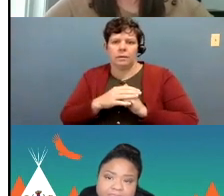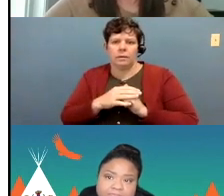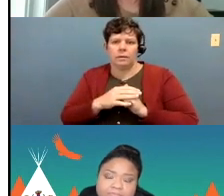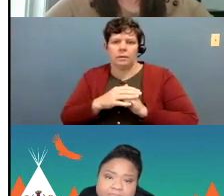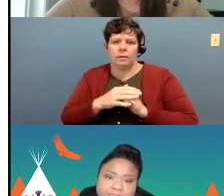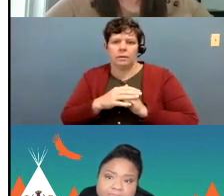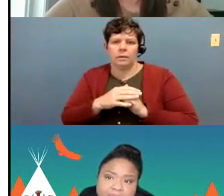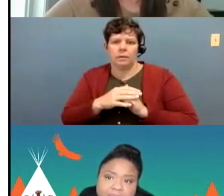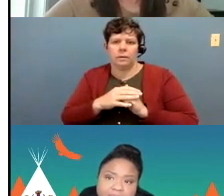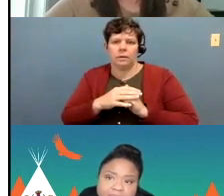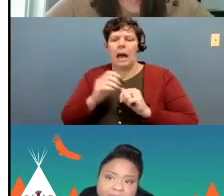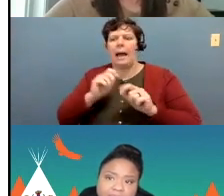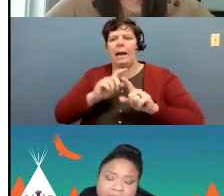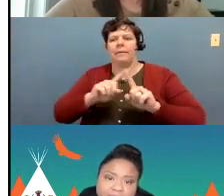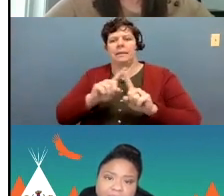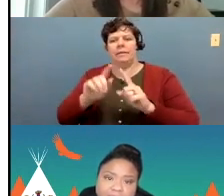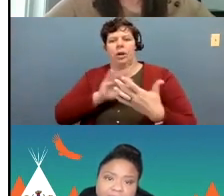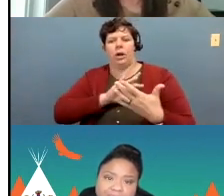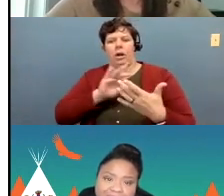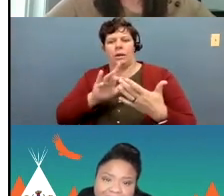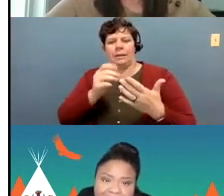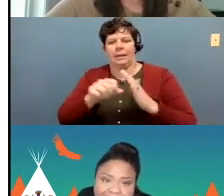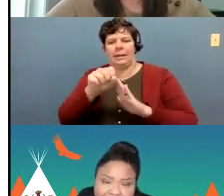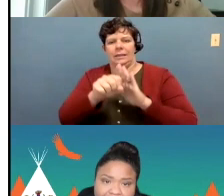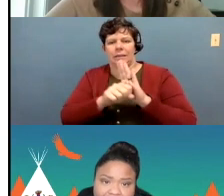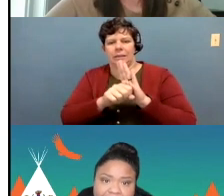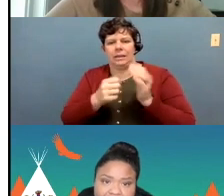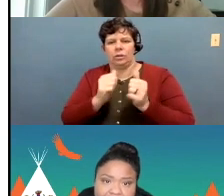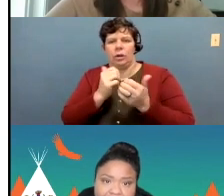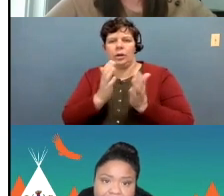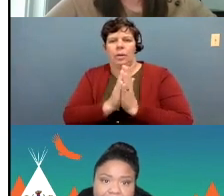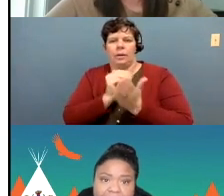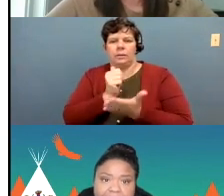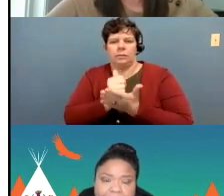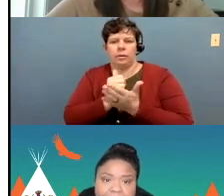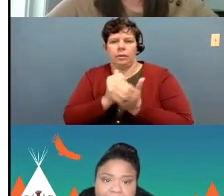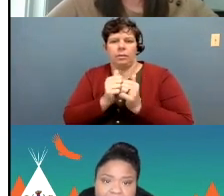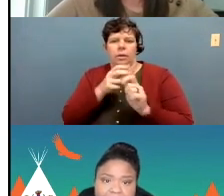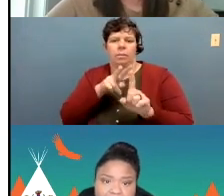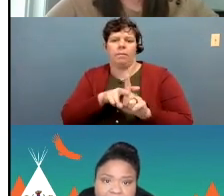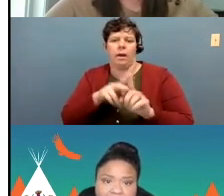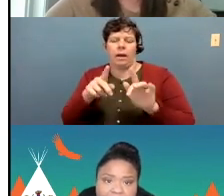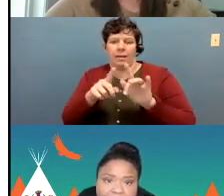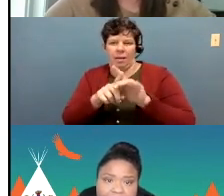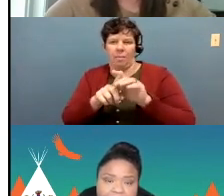contexts in each state that I could maybe reach out to try to get assistance to help file a missing person report.